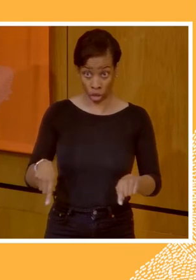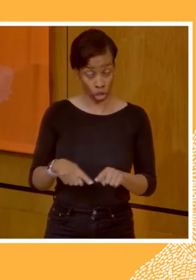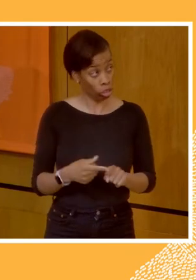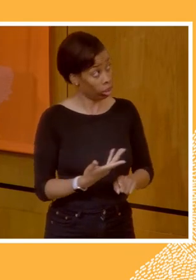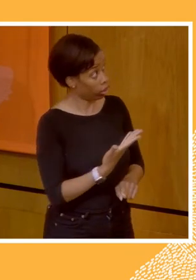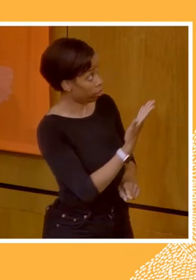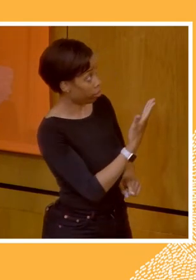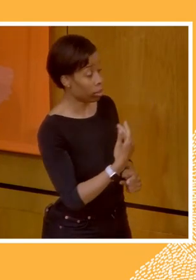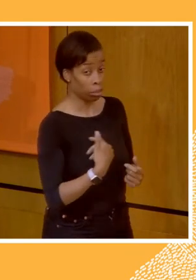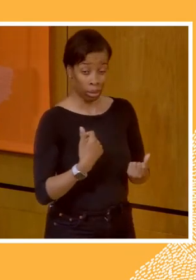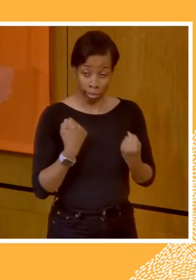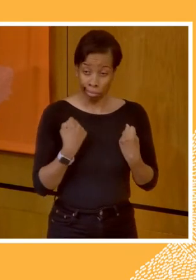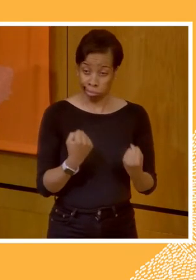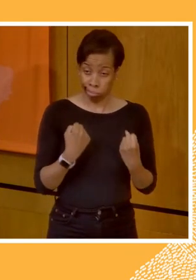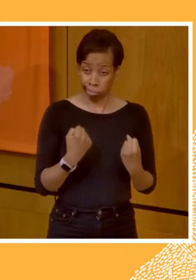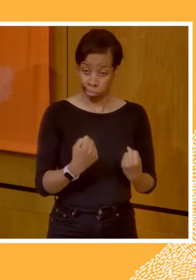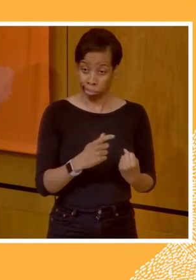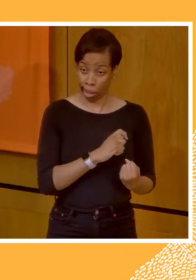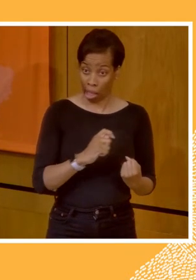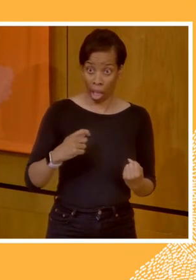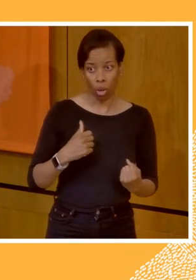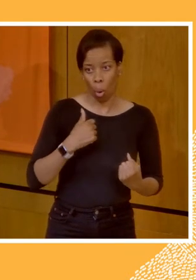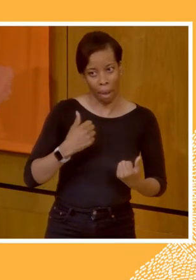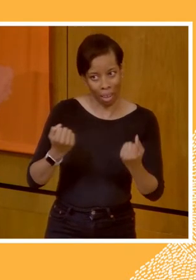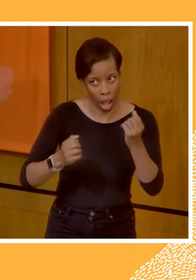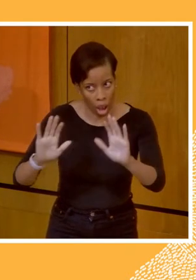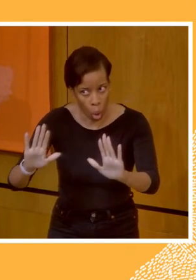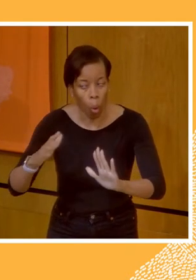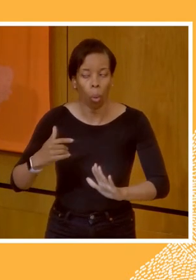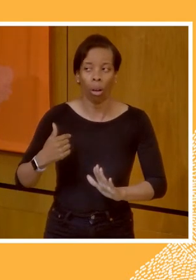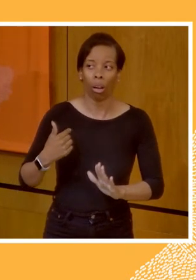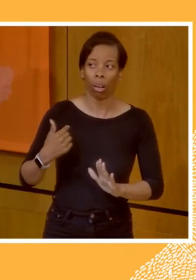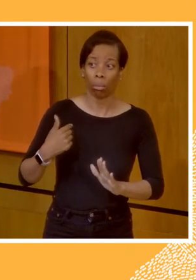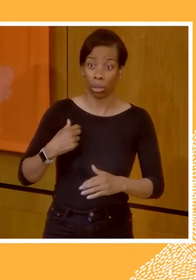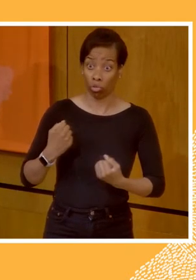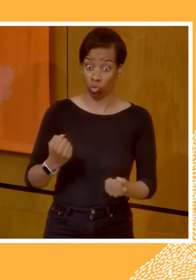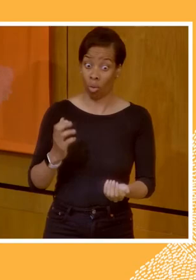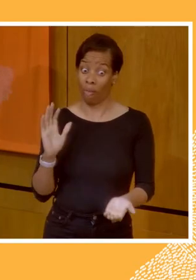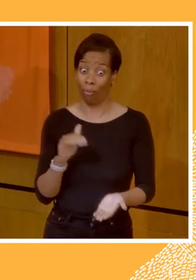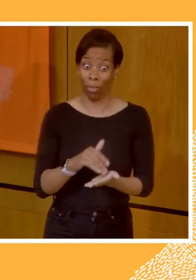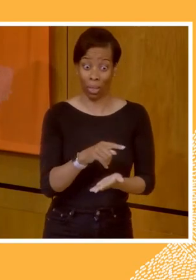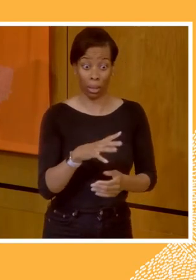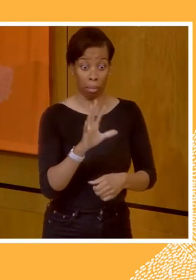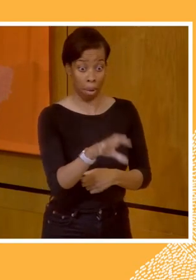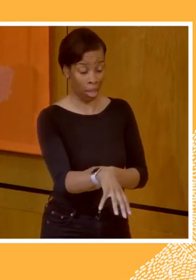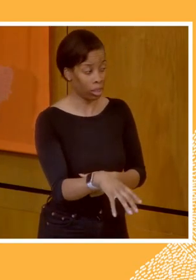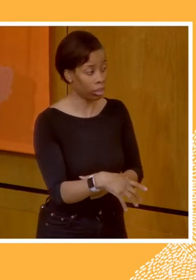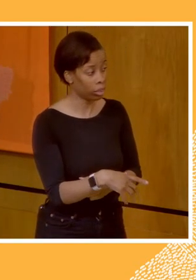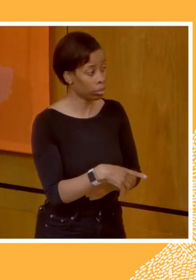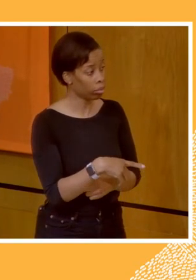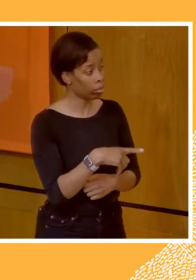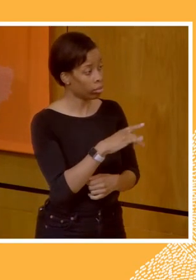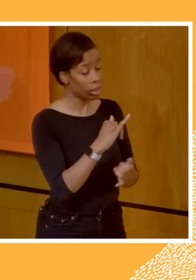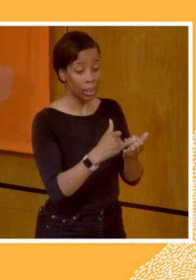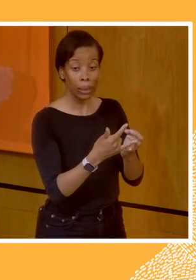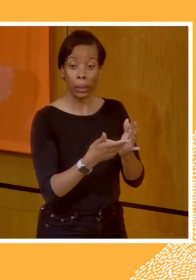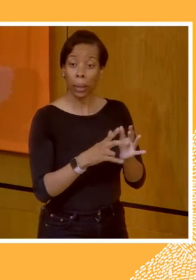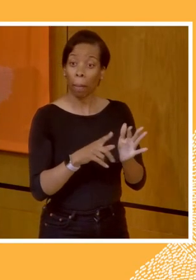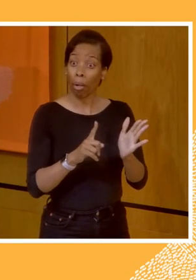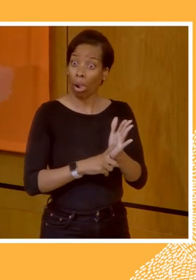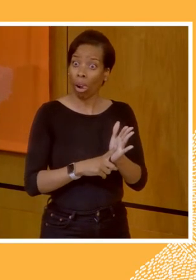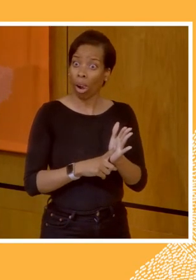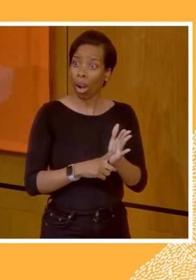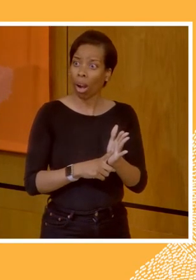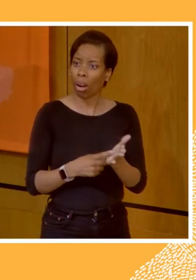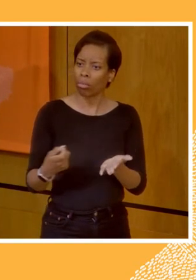Wasn't my car, talking about emergence. Maybe we can talk about Samuel and where he wanted to do his interview